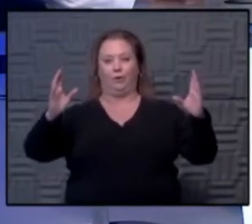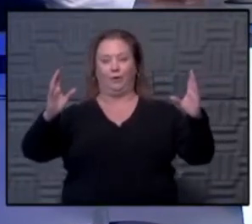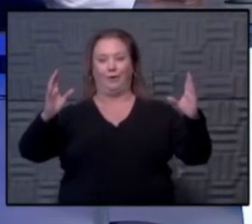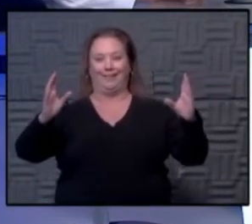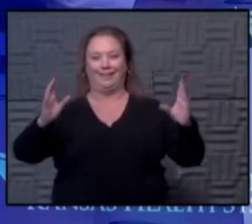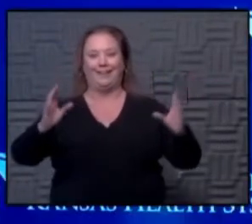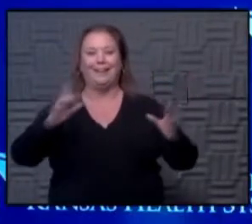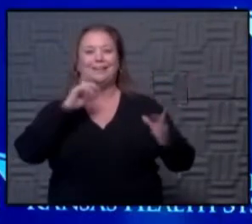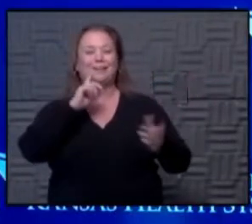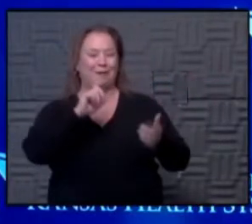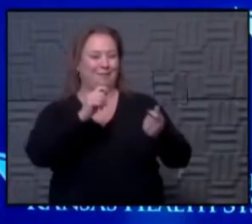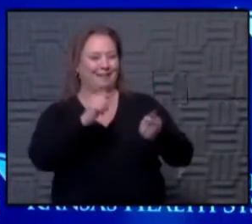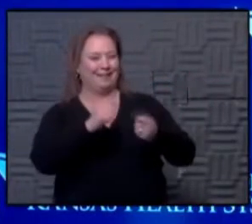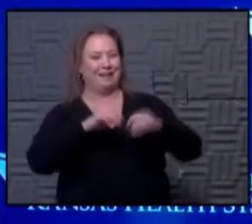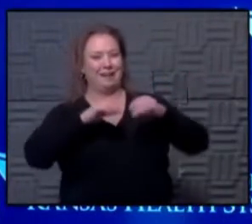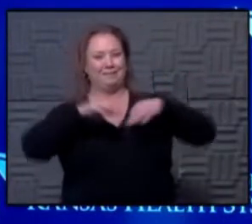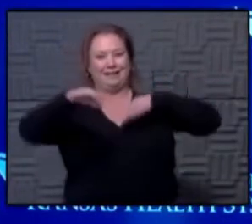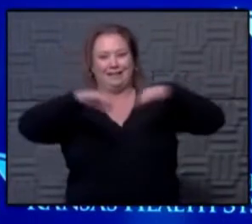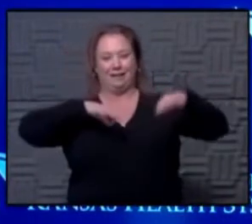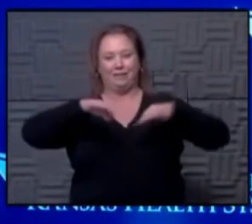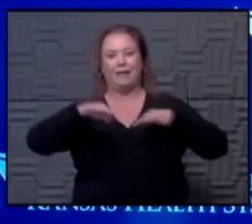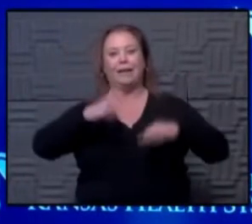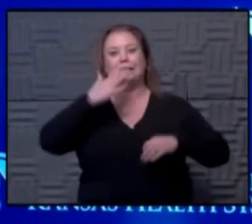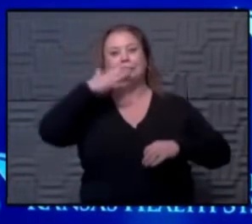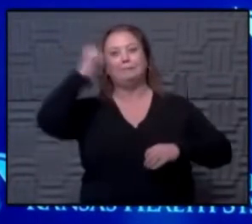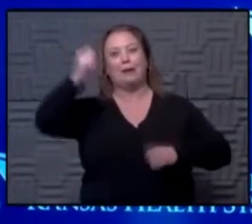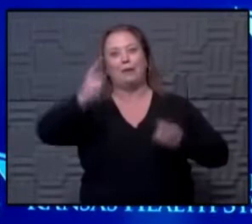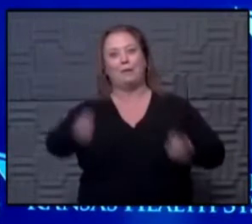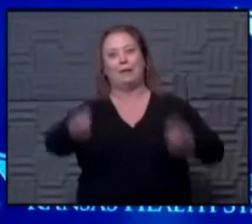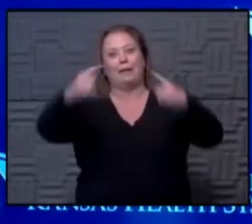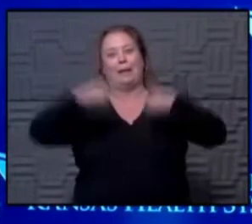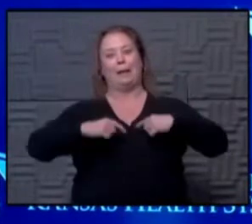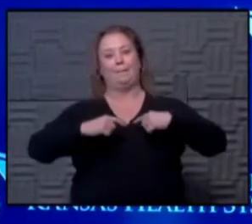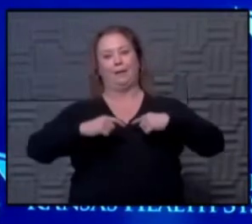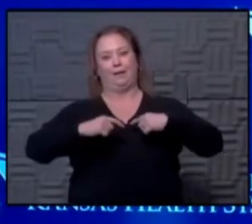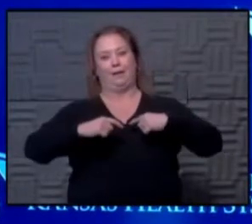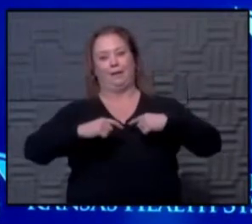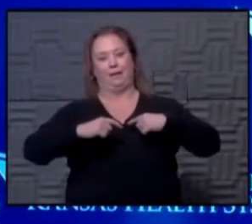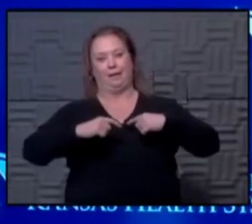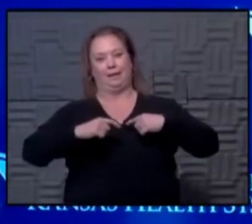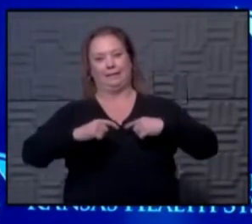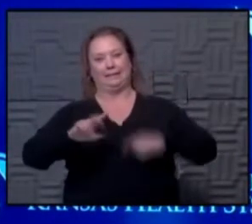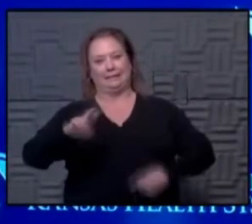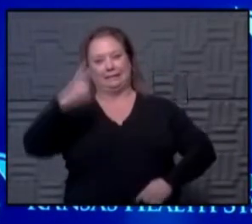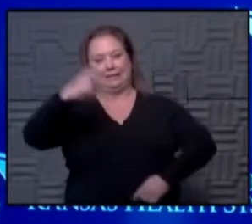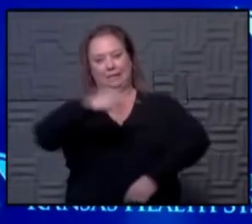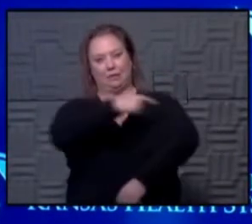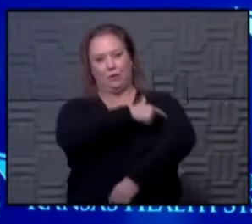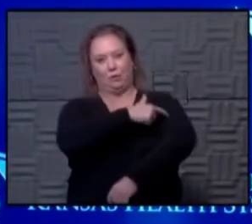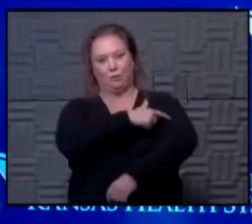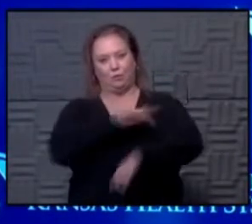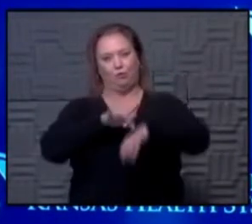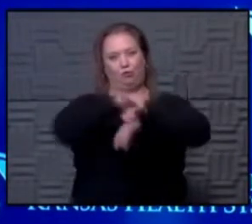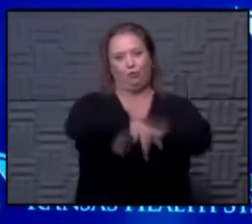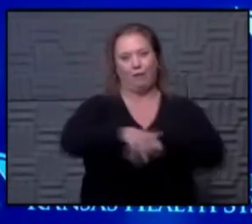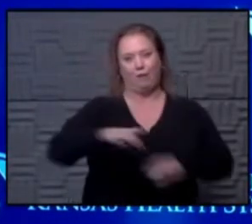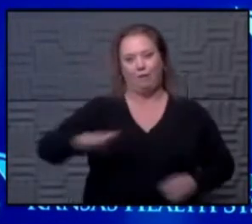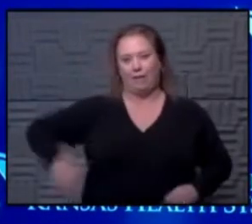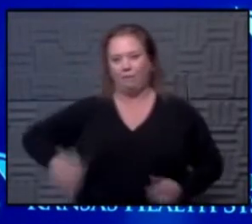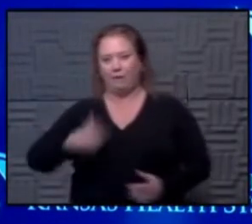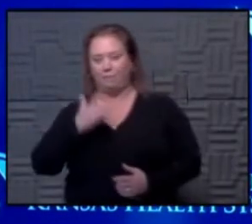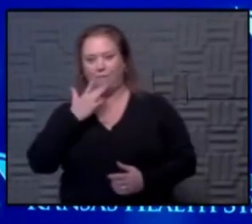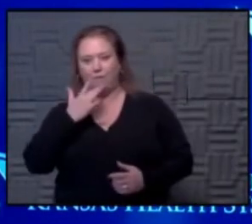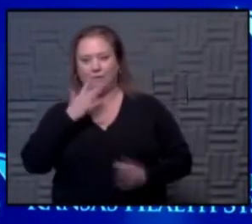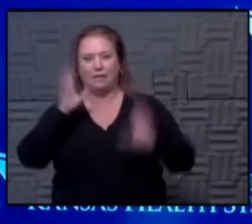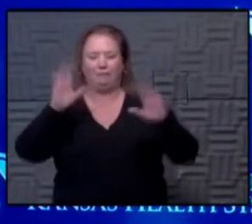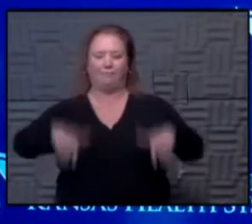It is better to come and get your second dose a few days late or a few days early. We would much prefer you do that